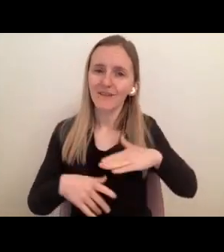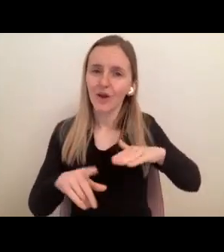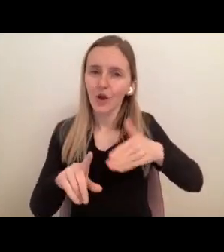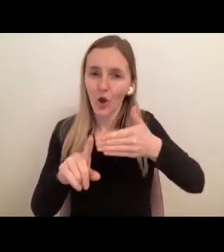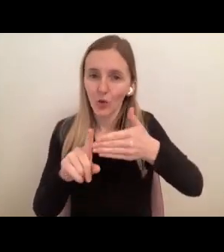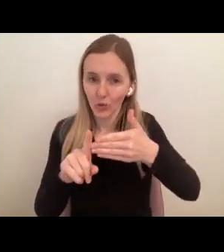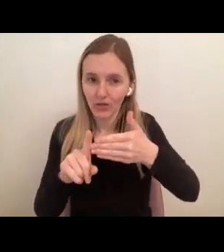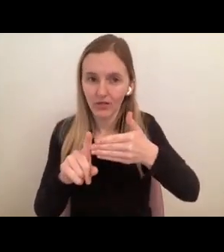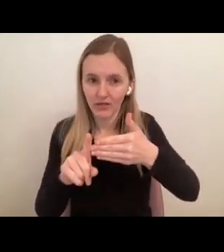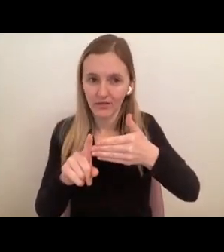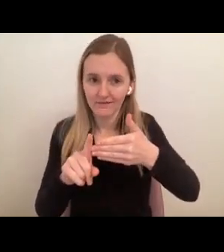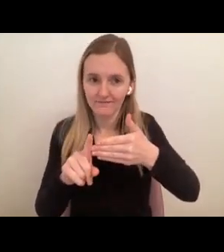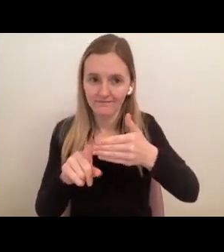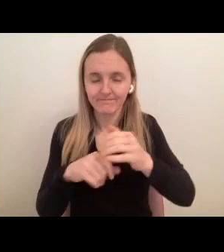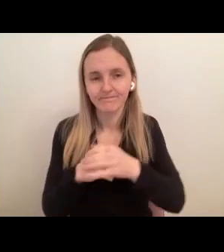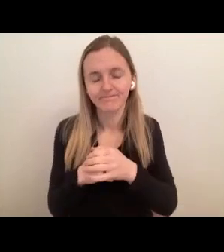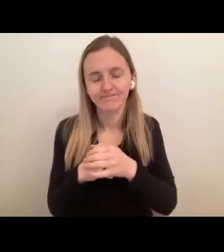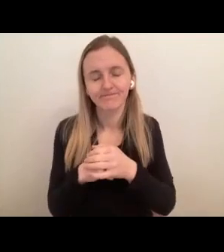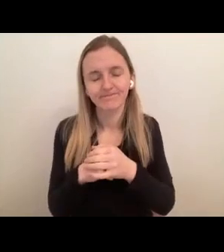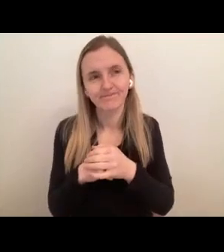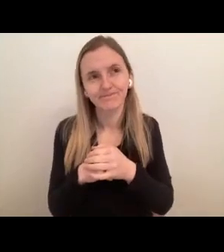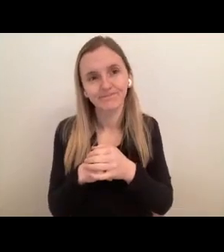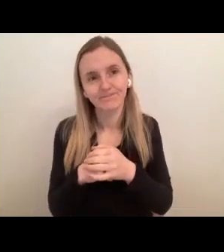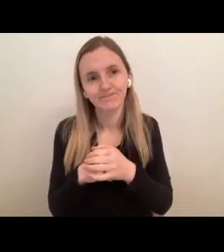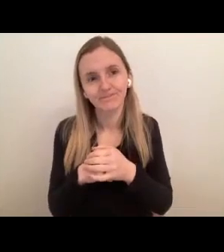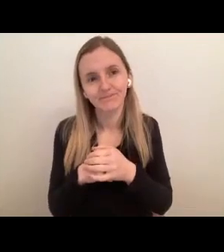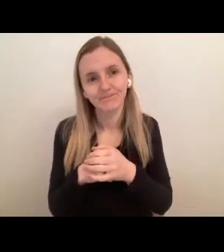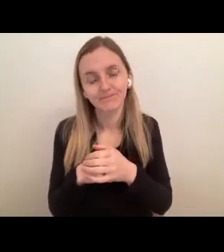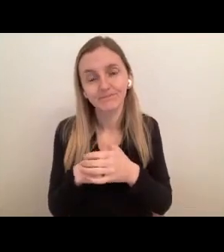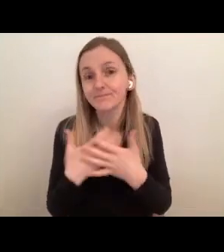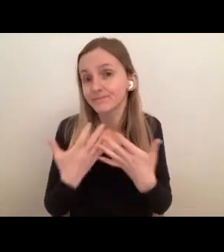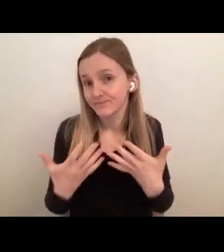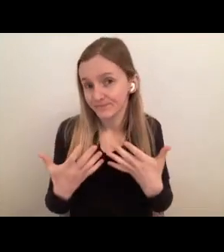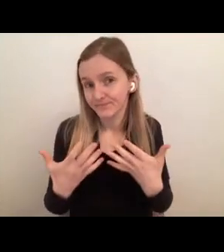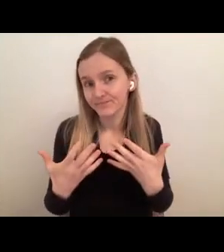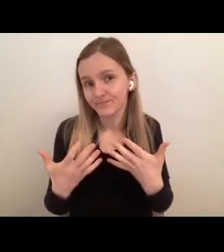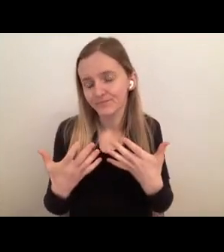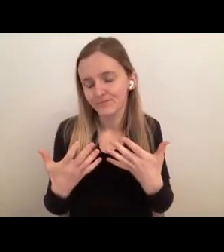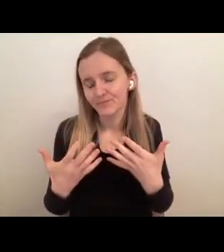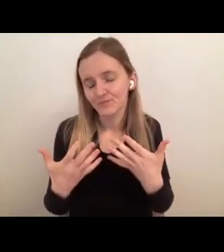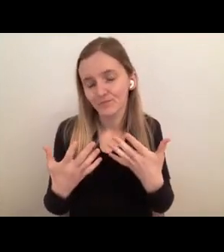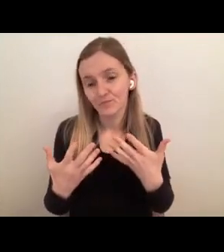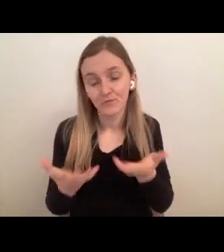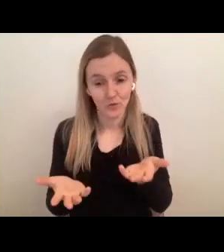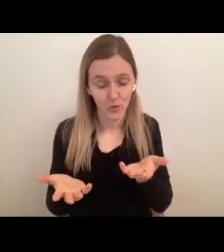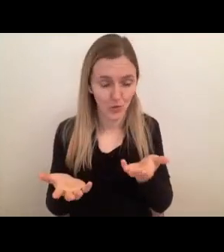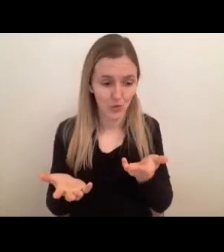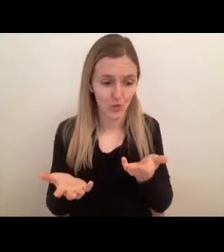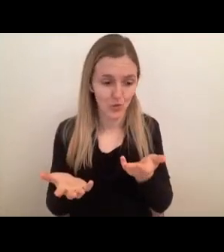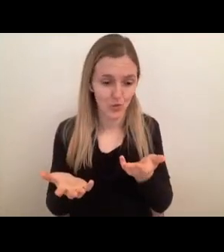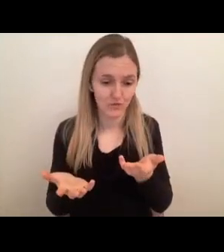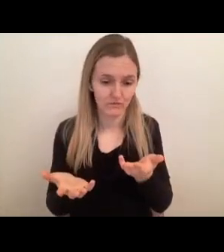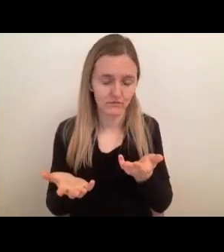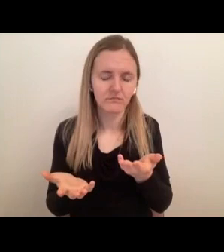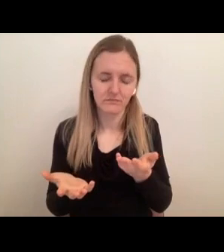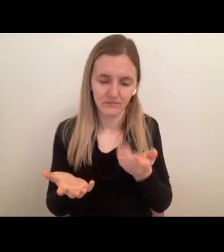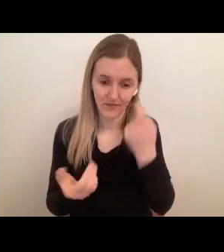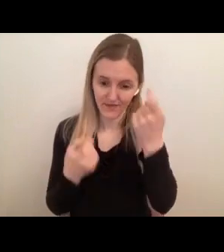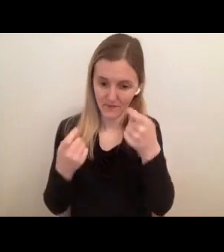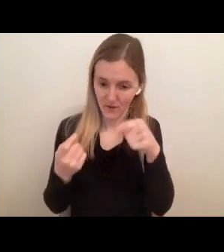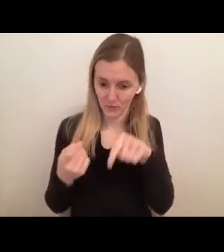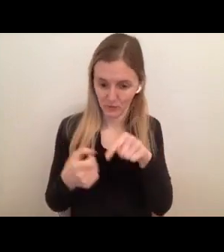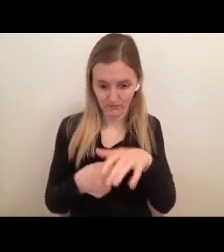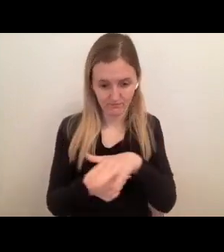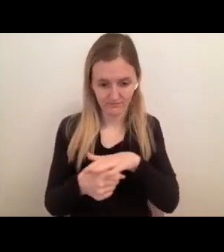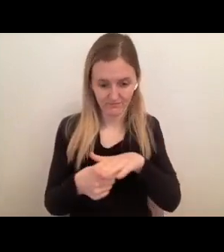this behavior as a communication. So what is going on there? I mean, we might have an